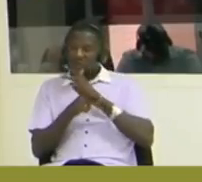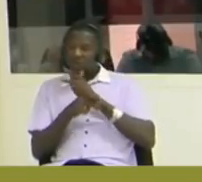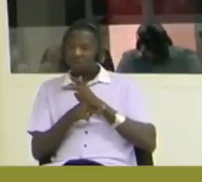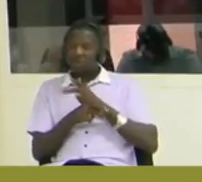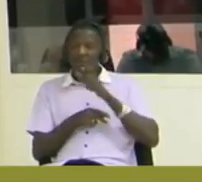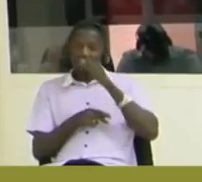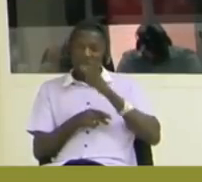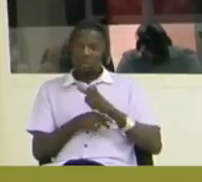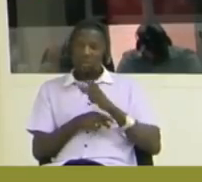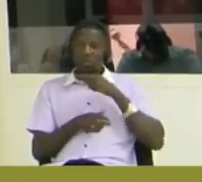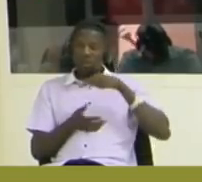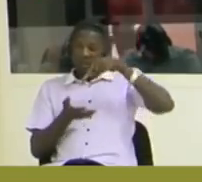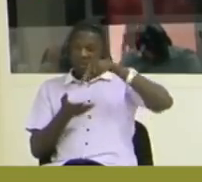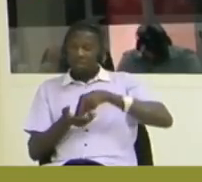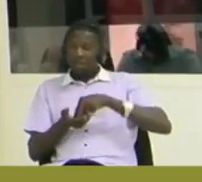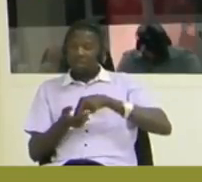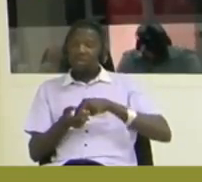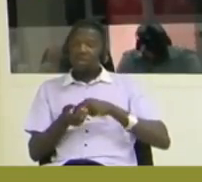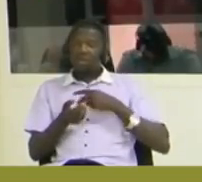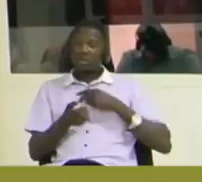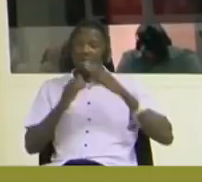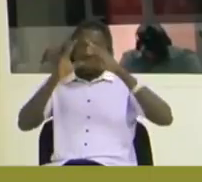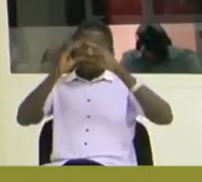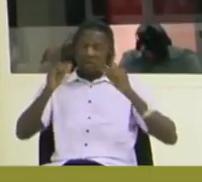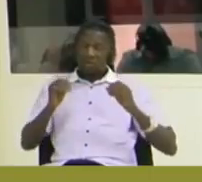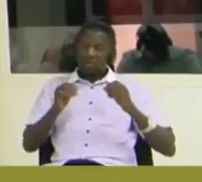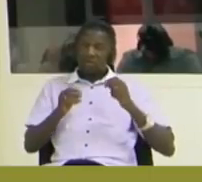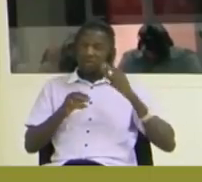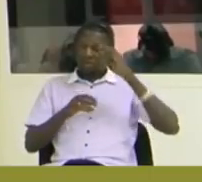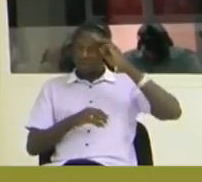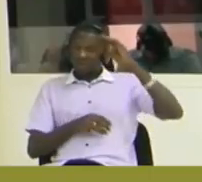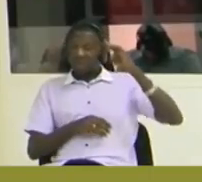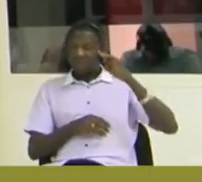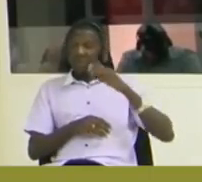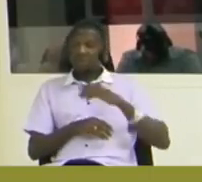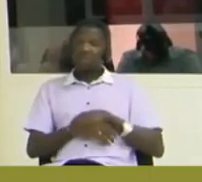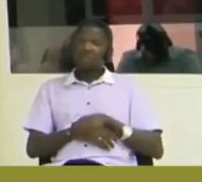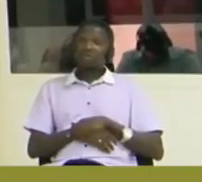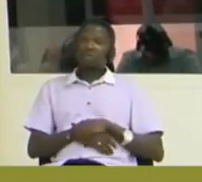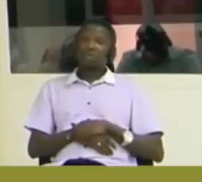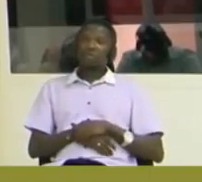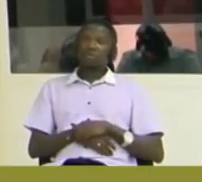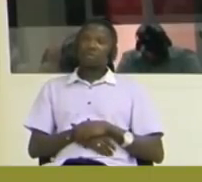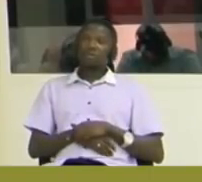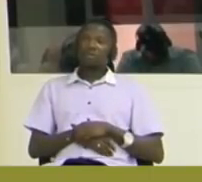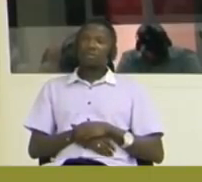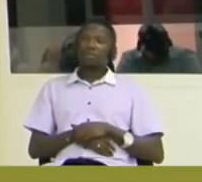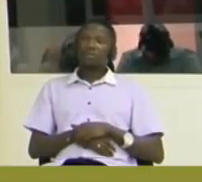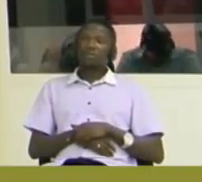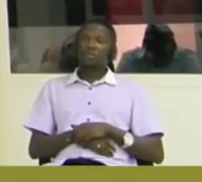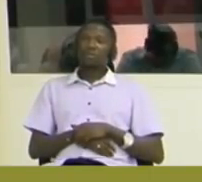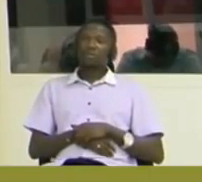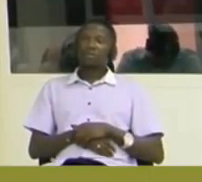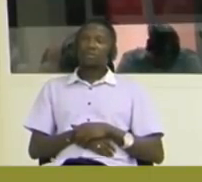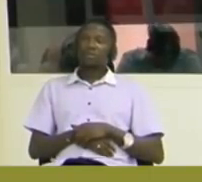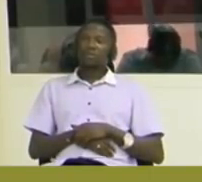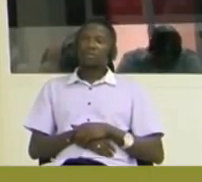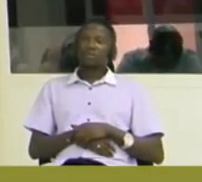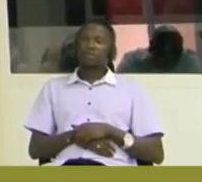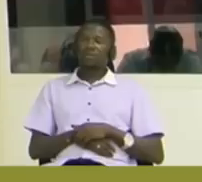who are stationed at the house of a minister. That is what I'm trying to explain, if you had allowed me. All right, proceed then.